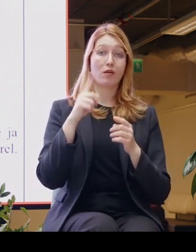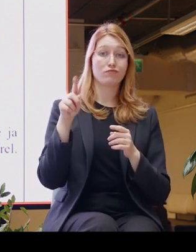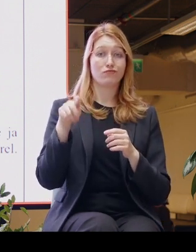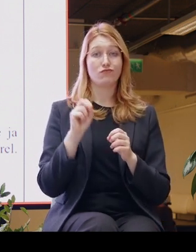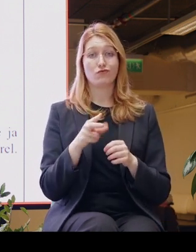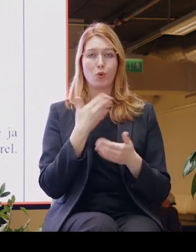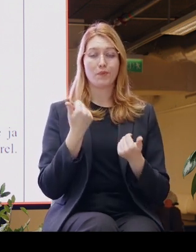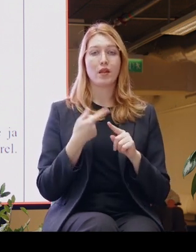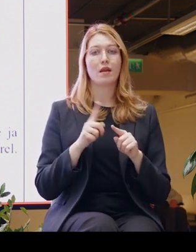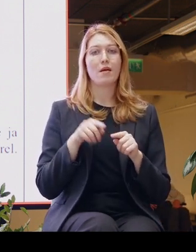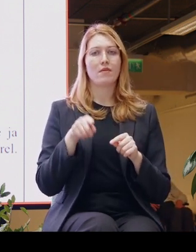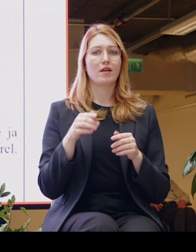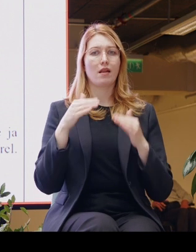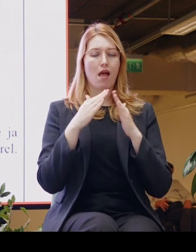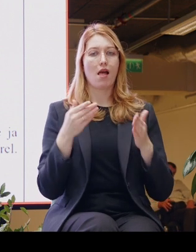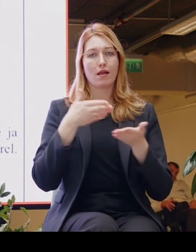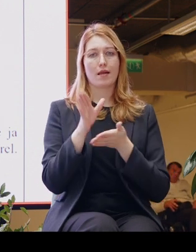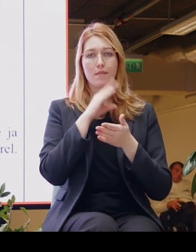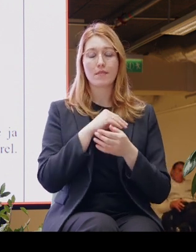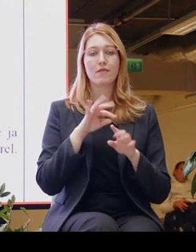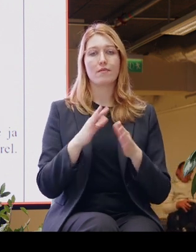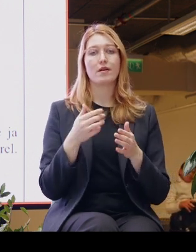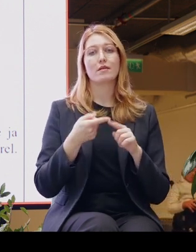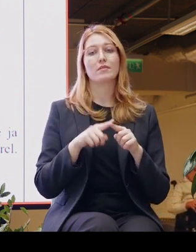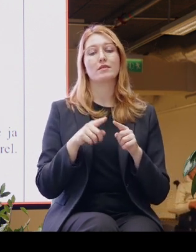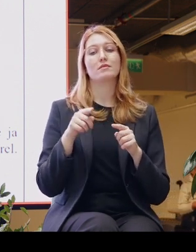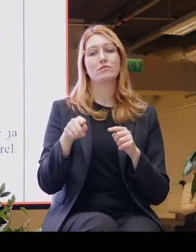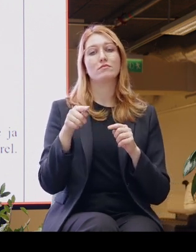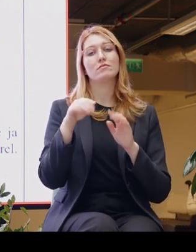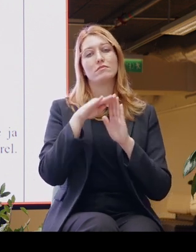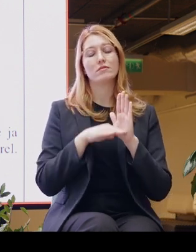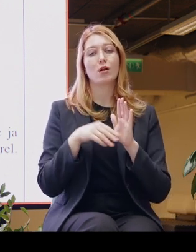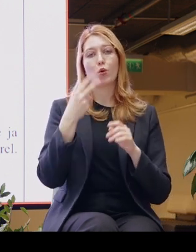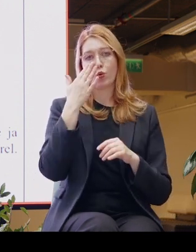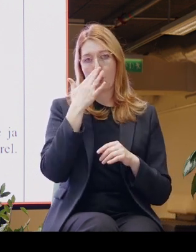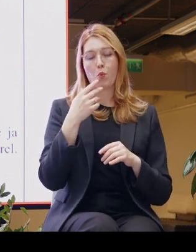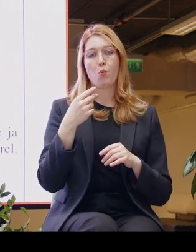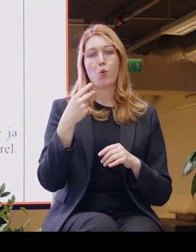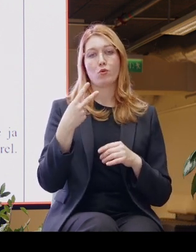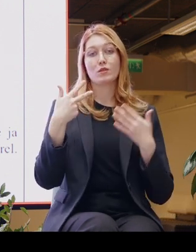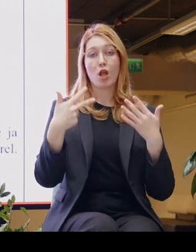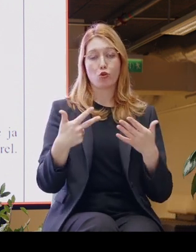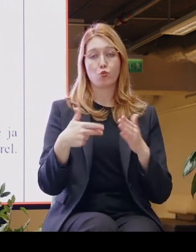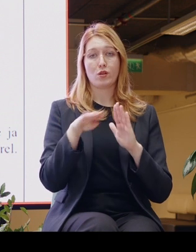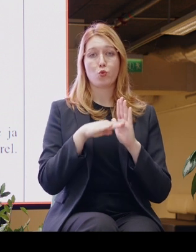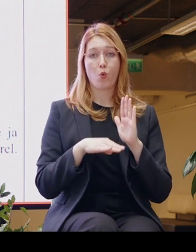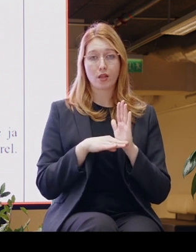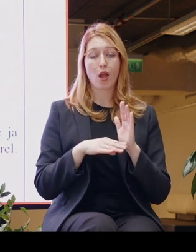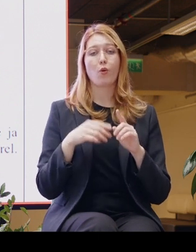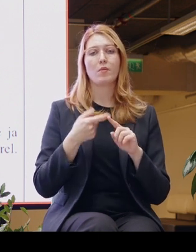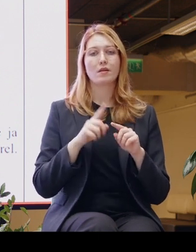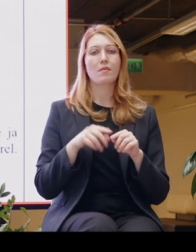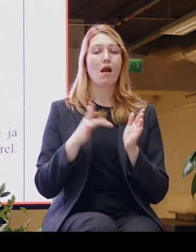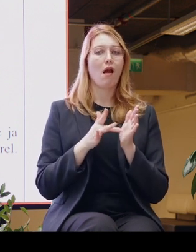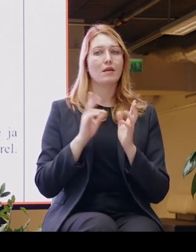is accessible. And there's pointed out all the regulation number 28 points, what we are asking, like how the lift should